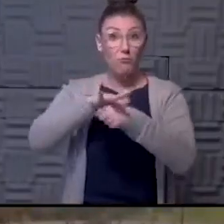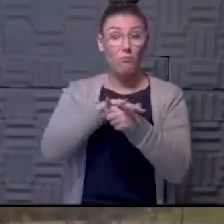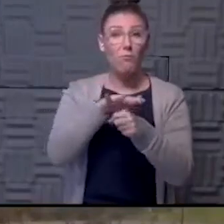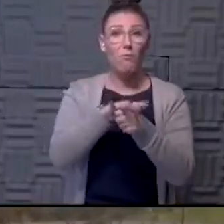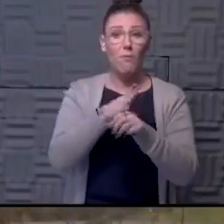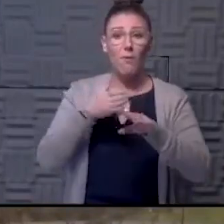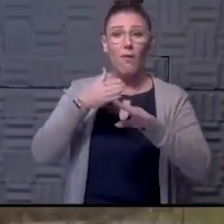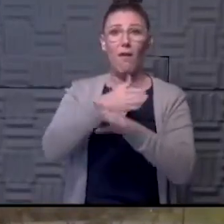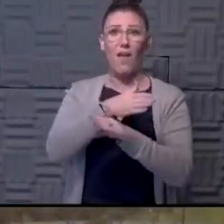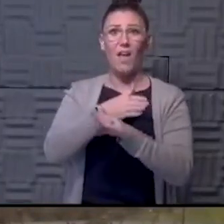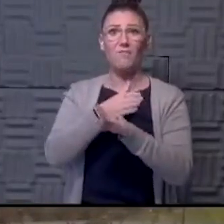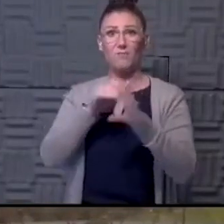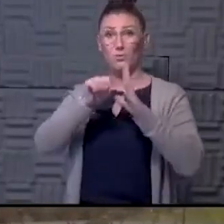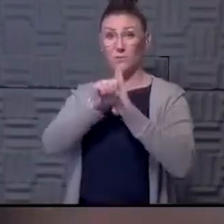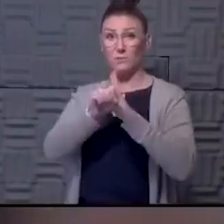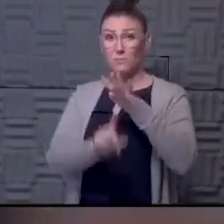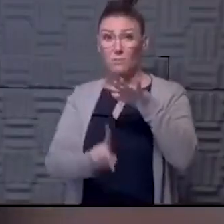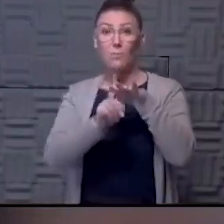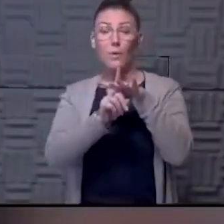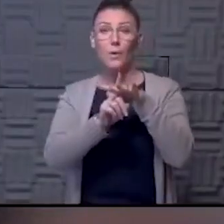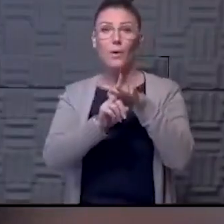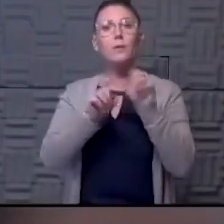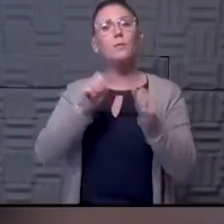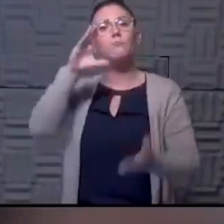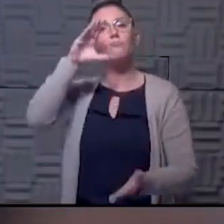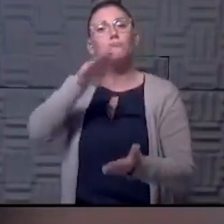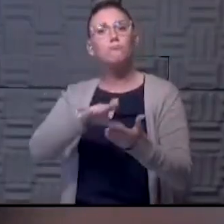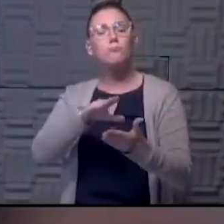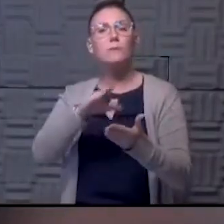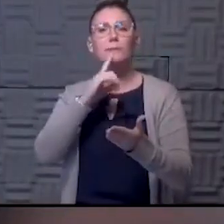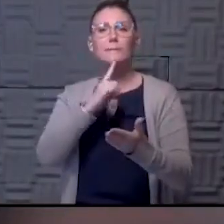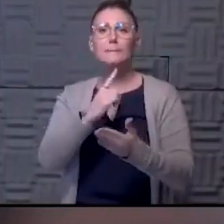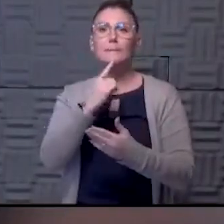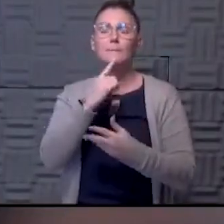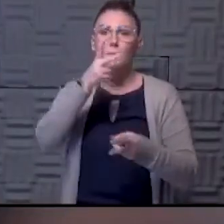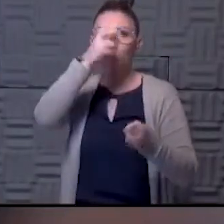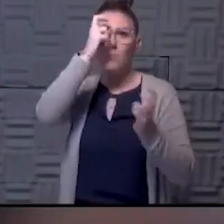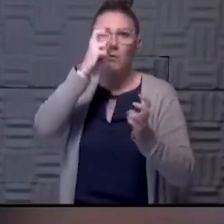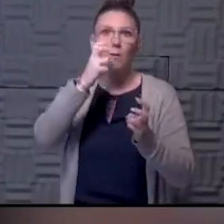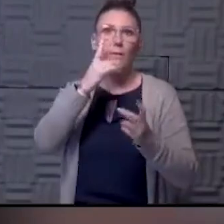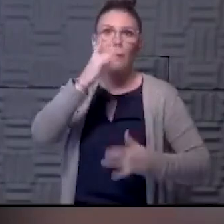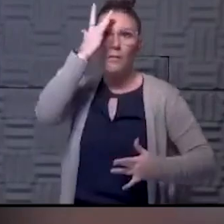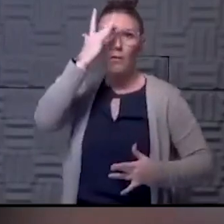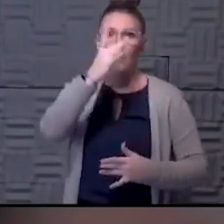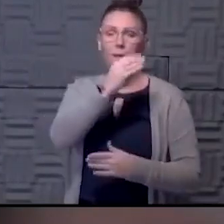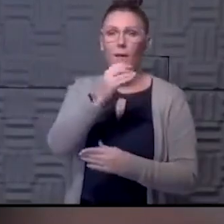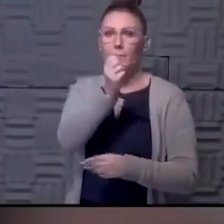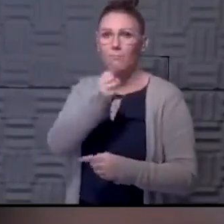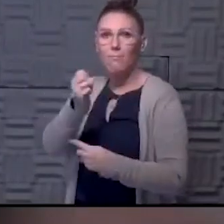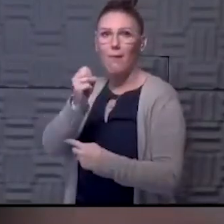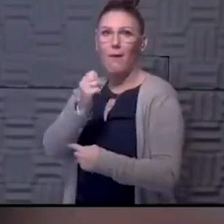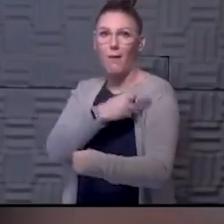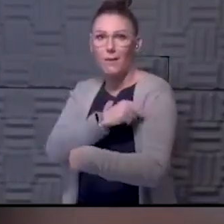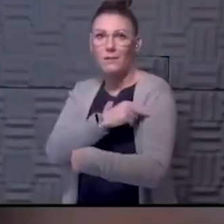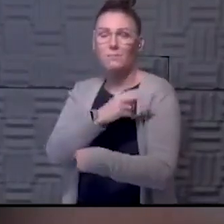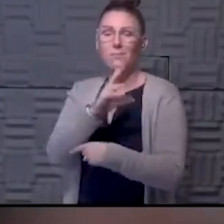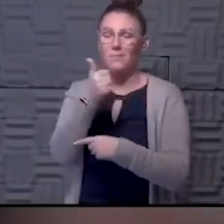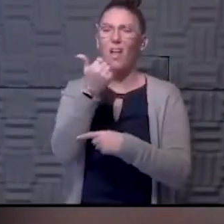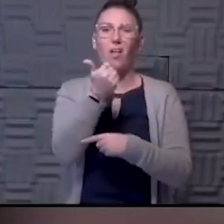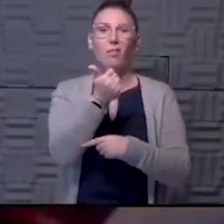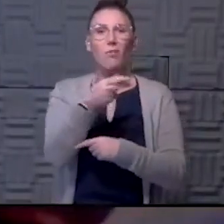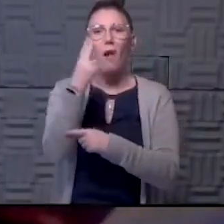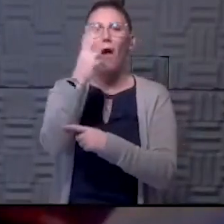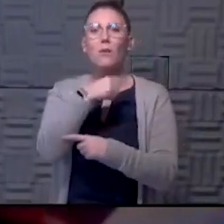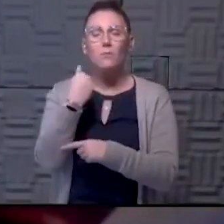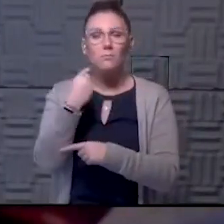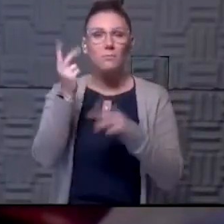COVID-19 symptoms arise, can help reduce the risk of severe illness and hospitalization in those with other high-risk health